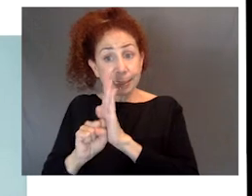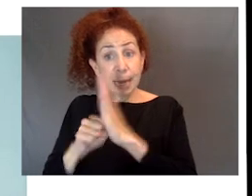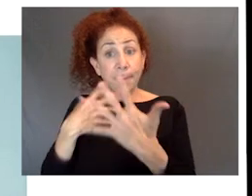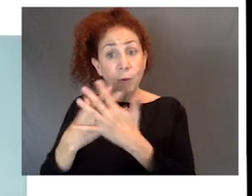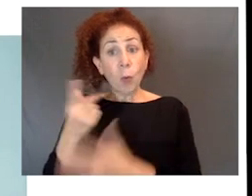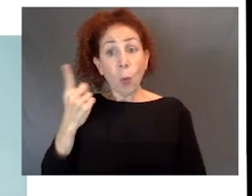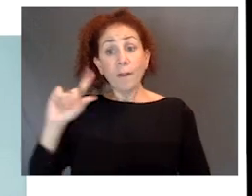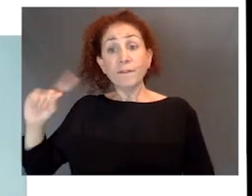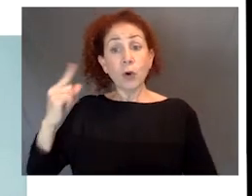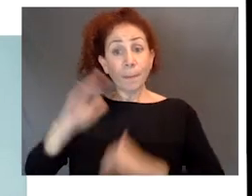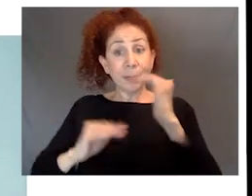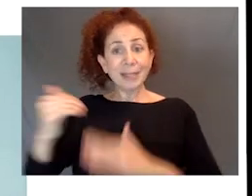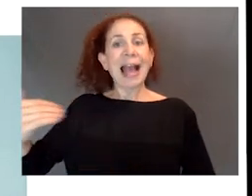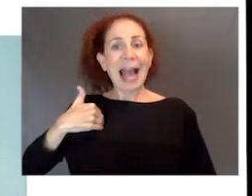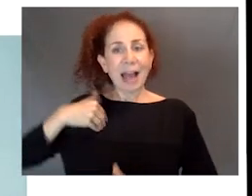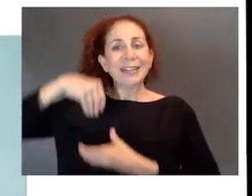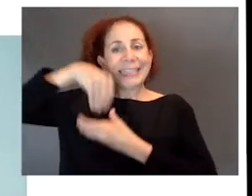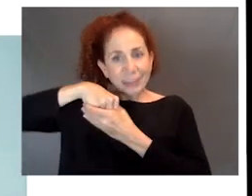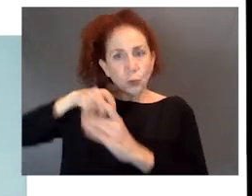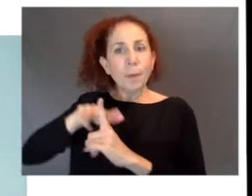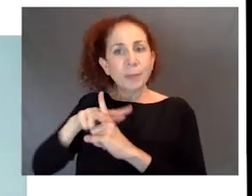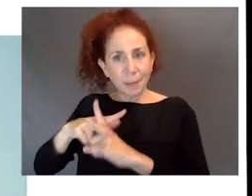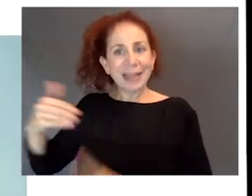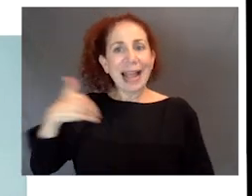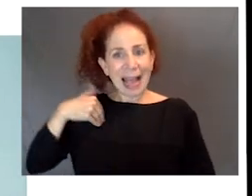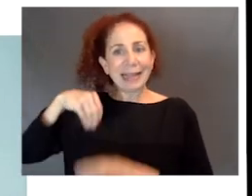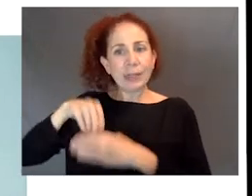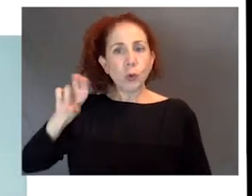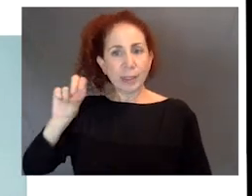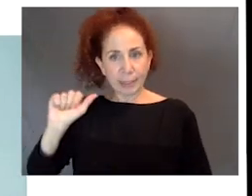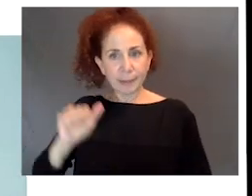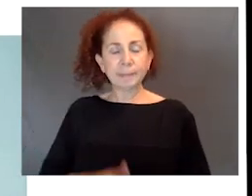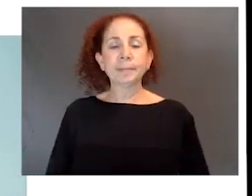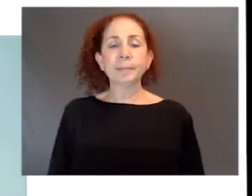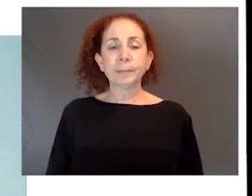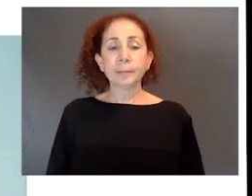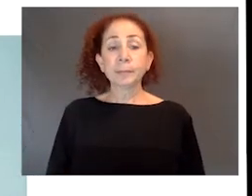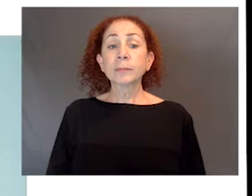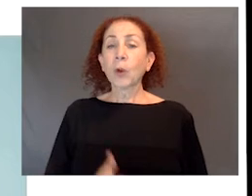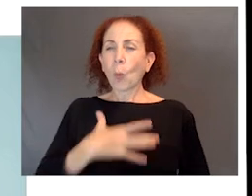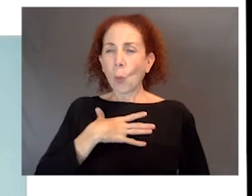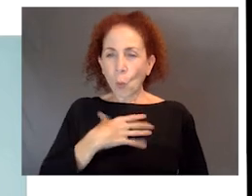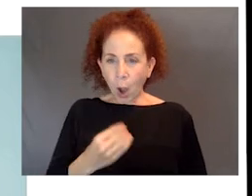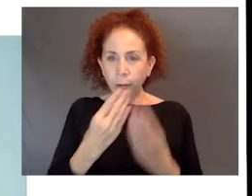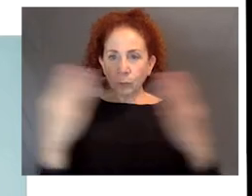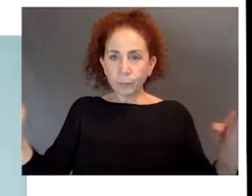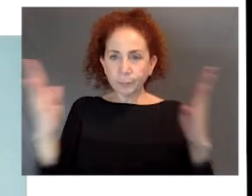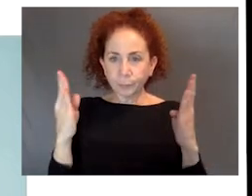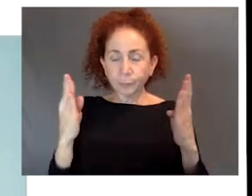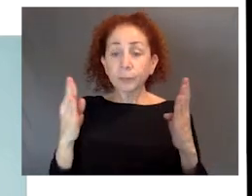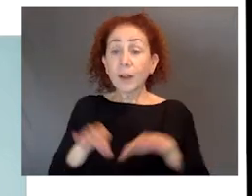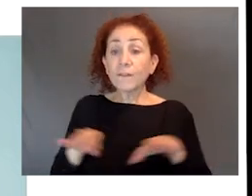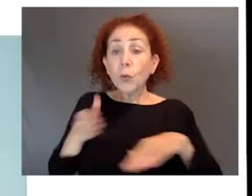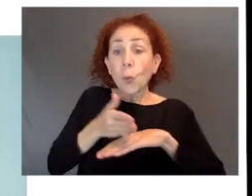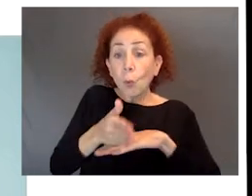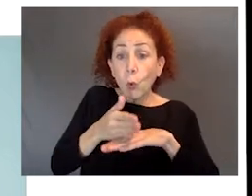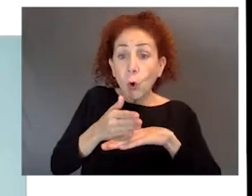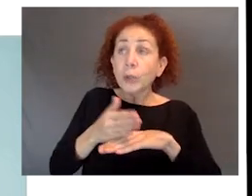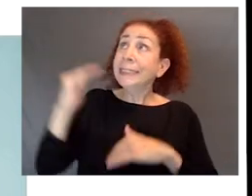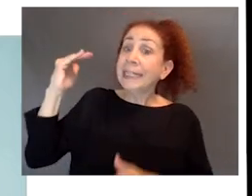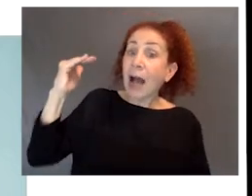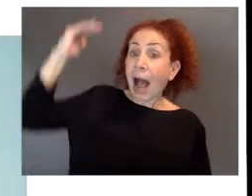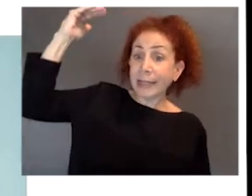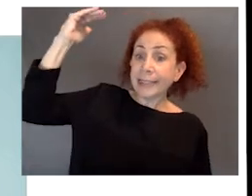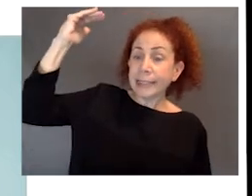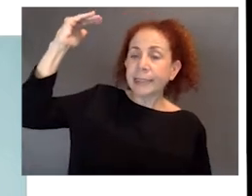State Penitentiary was one of the first buildings to have indoor plumbing in the United States. The room is white with a wooden floor, high ceiling,